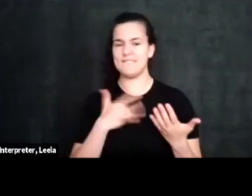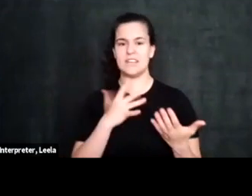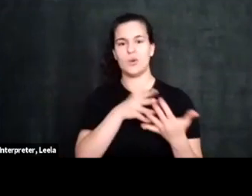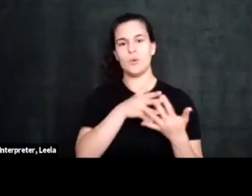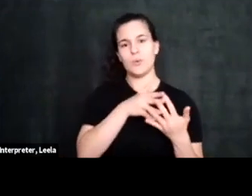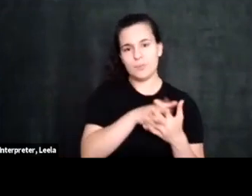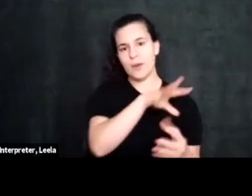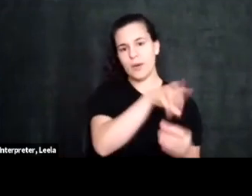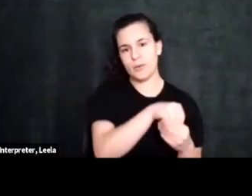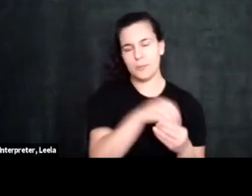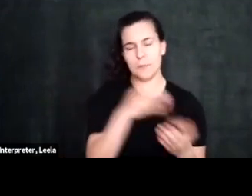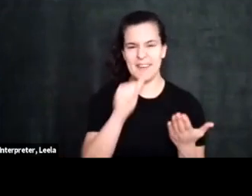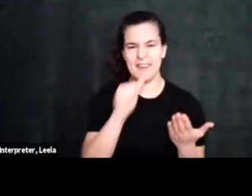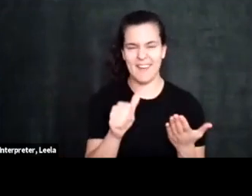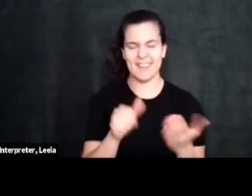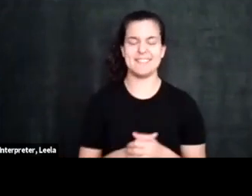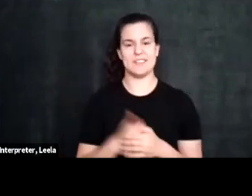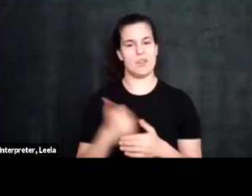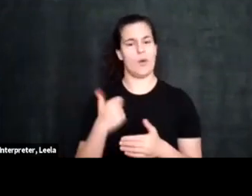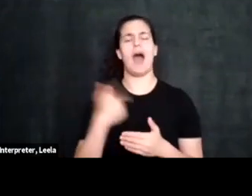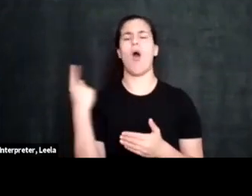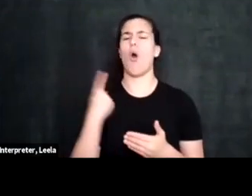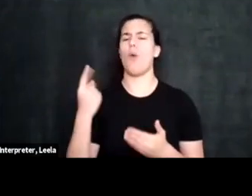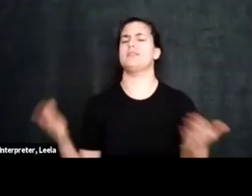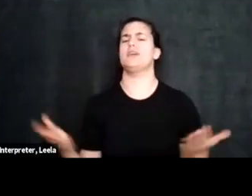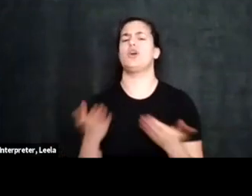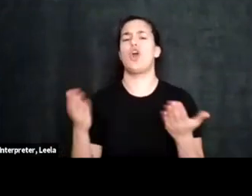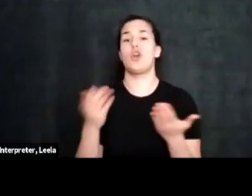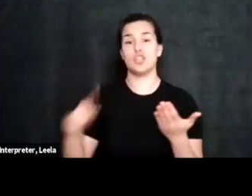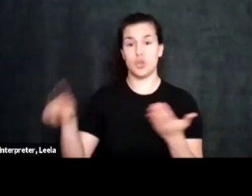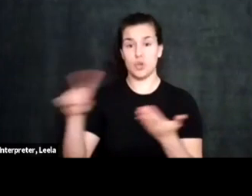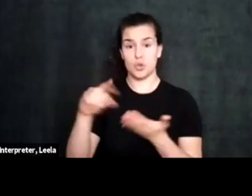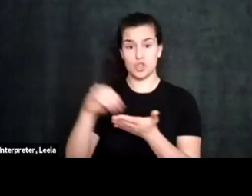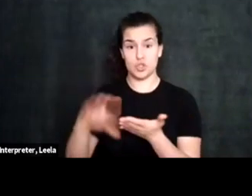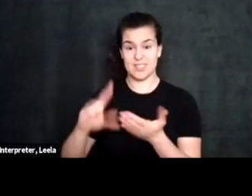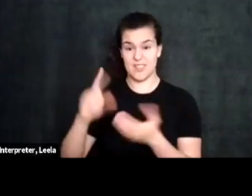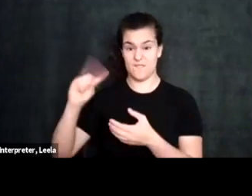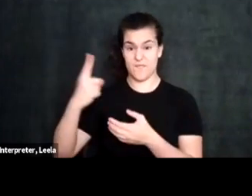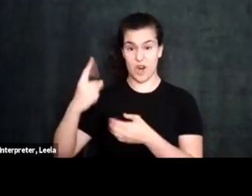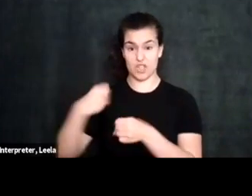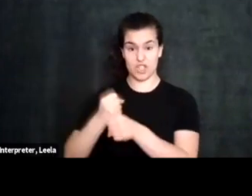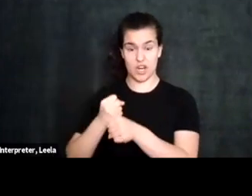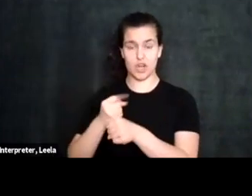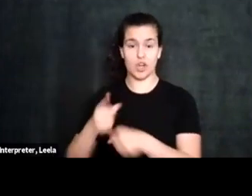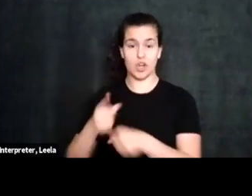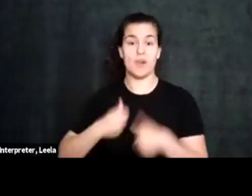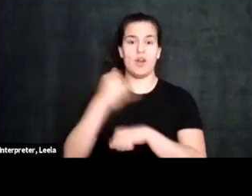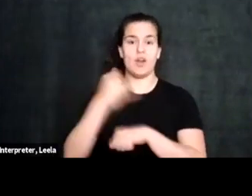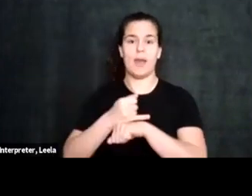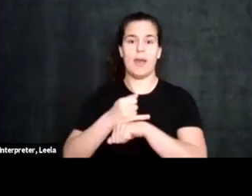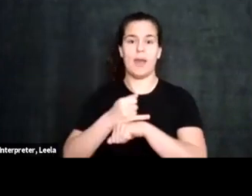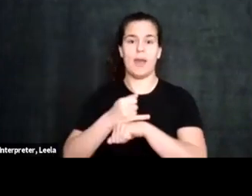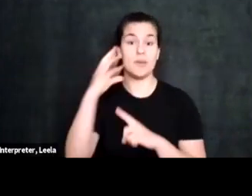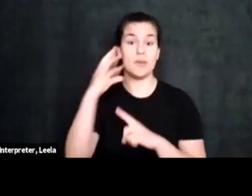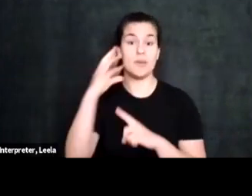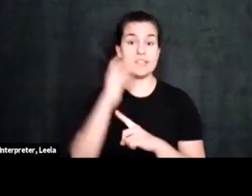off campus. I always encourage all of my students, your first year or two, live on campus, and then once you see what it's like, I guarantee you're going to want to stay.